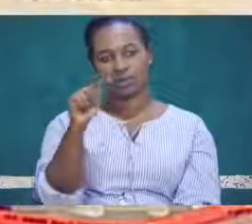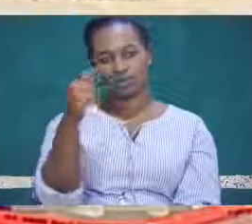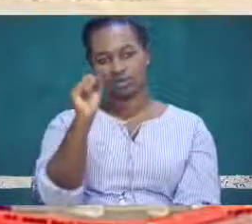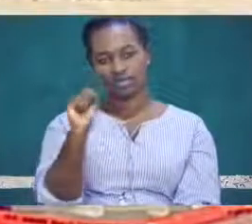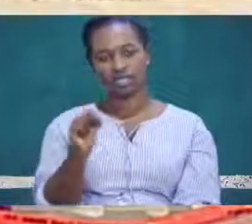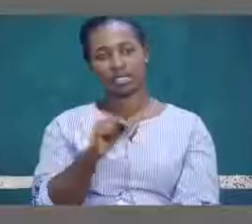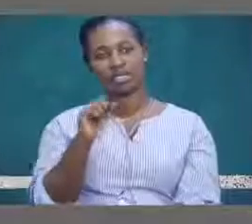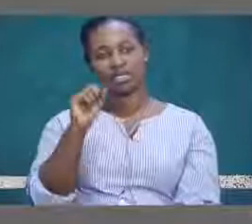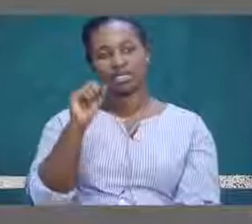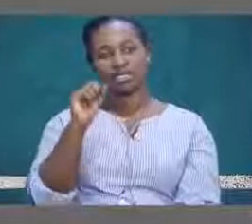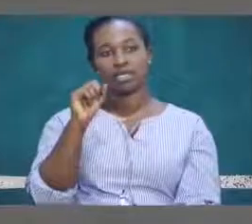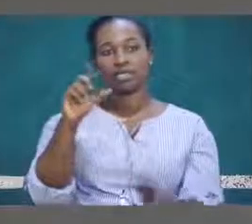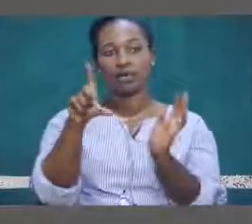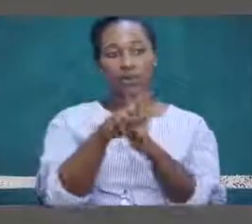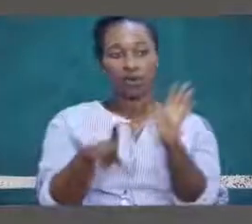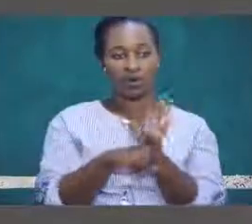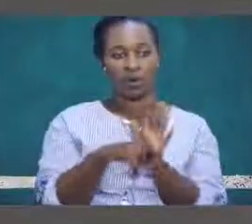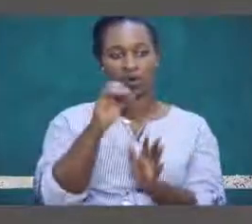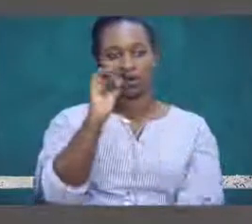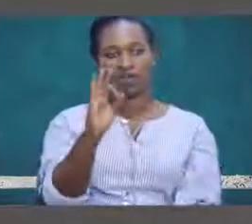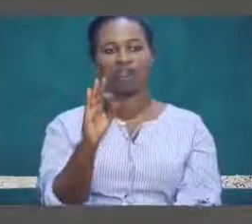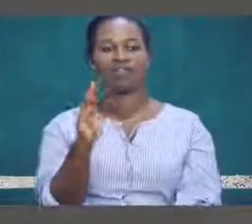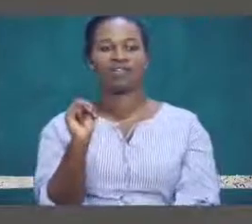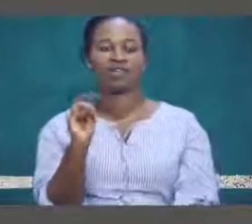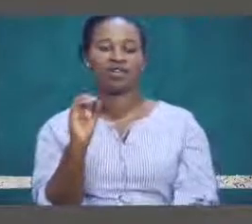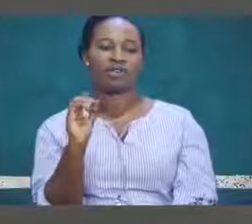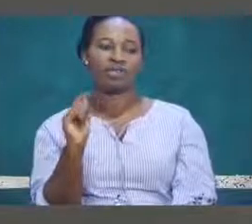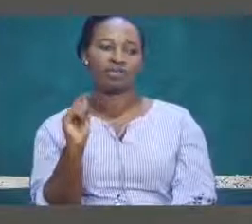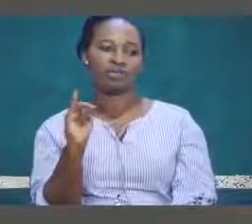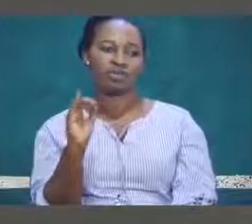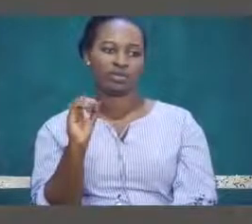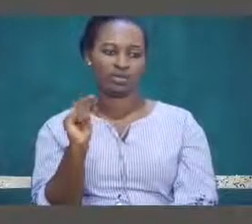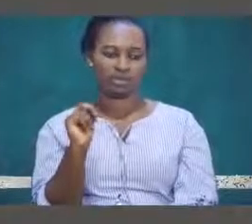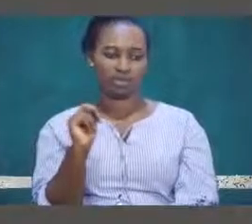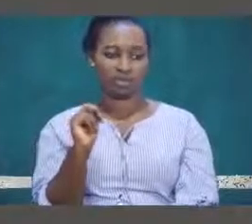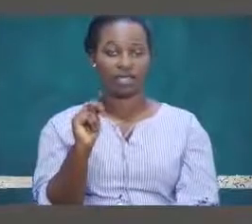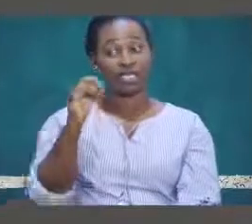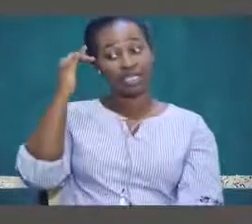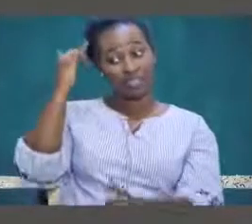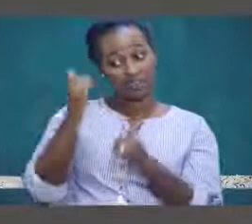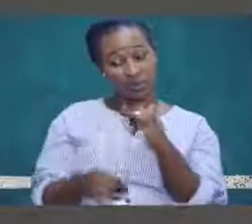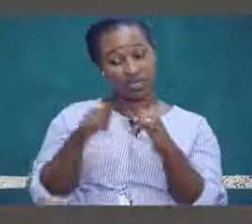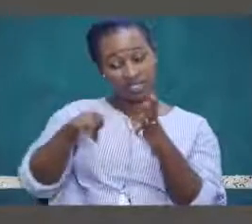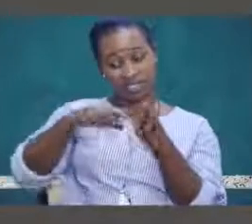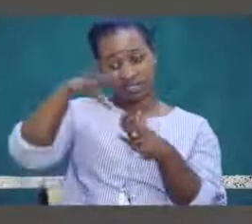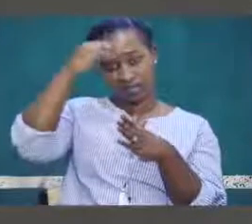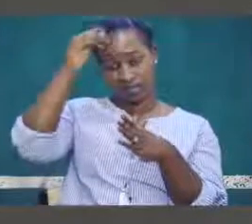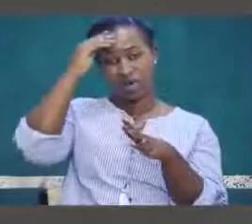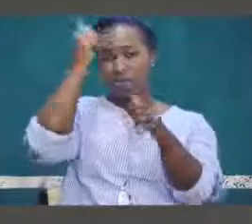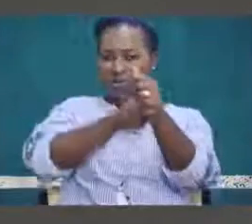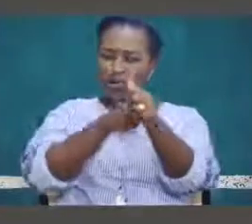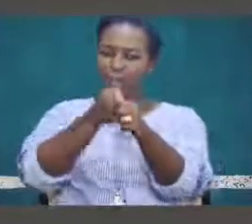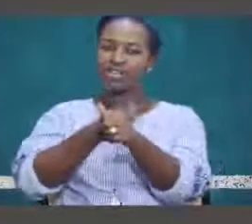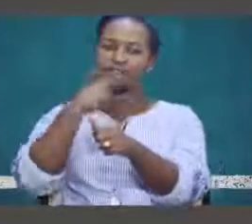title today. And at the end of this lesson, every one of you should be able